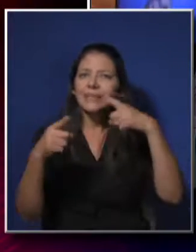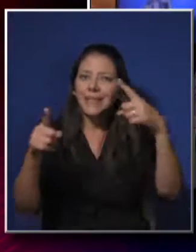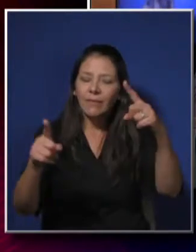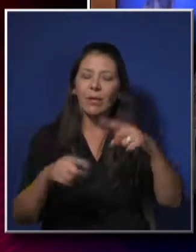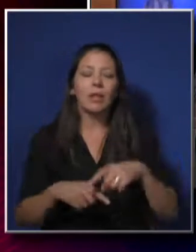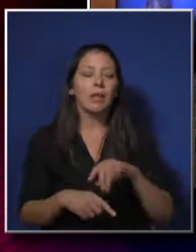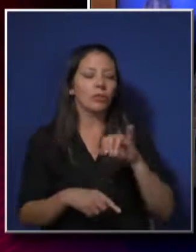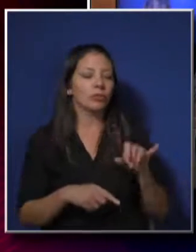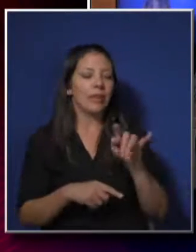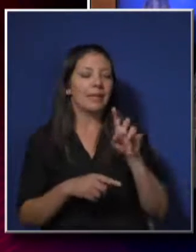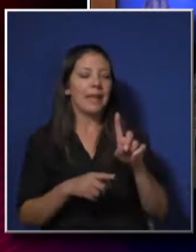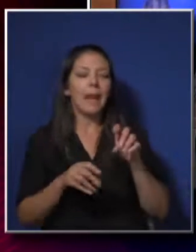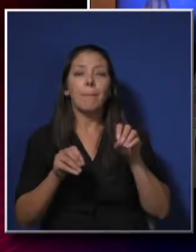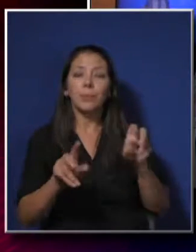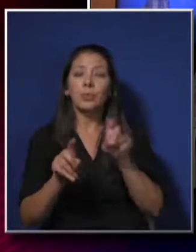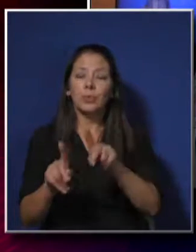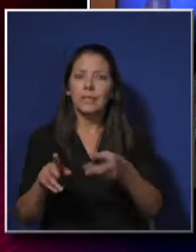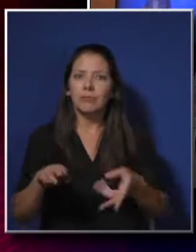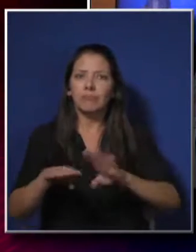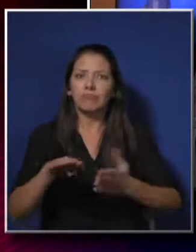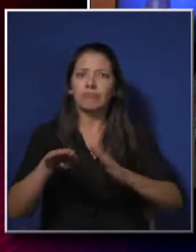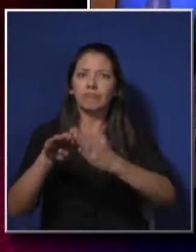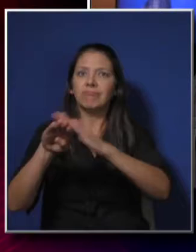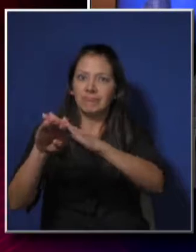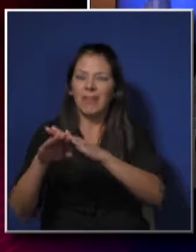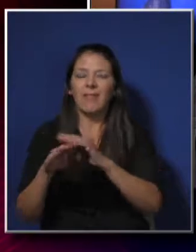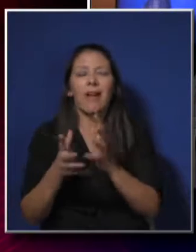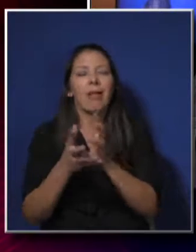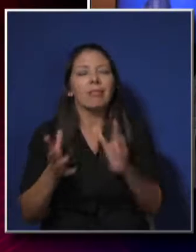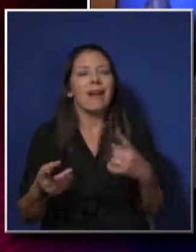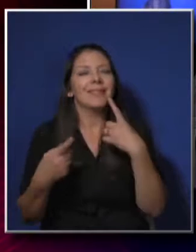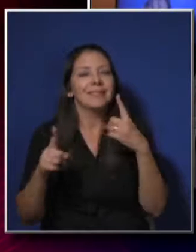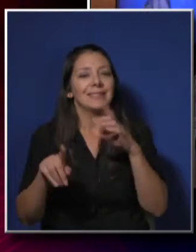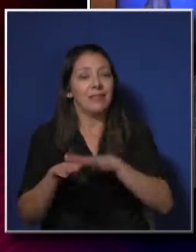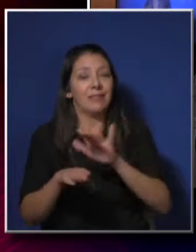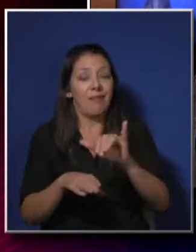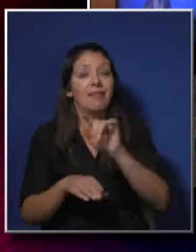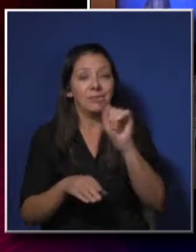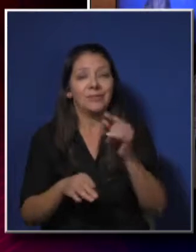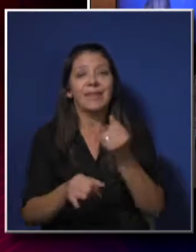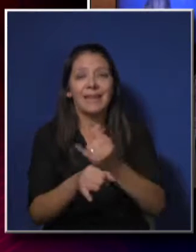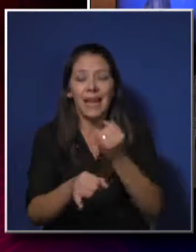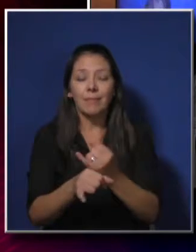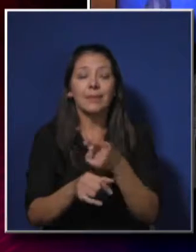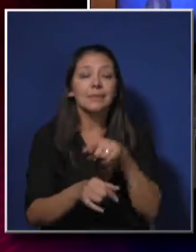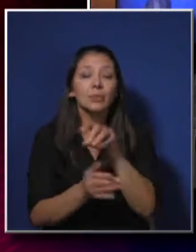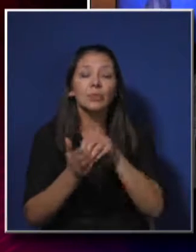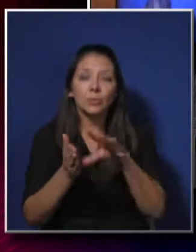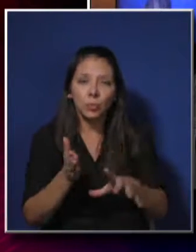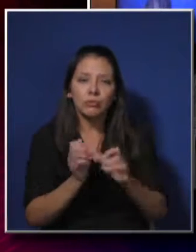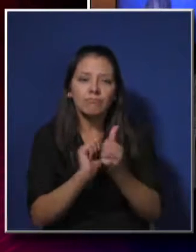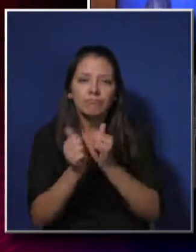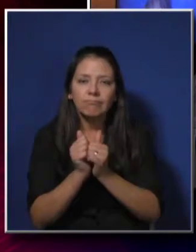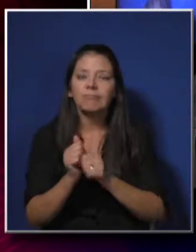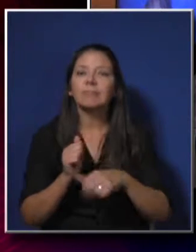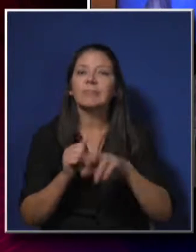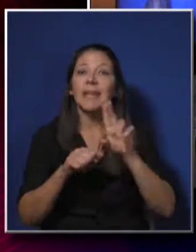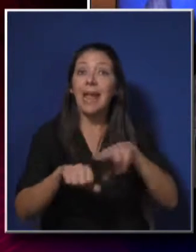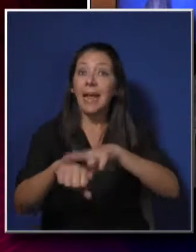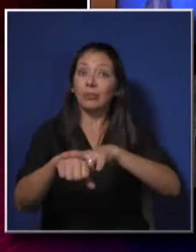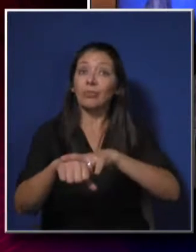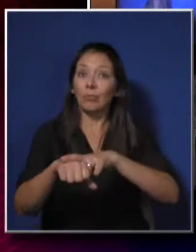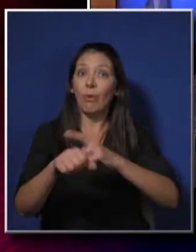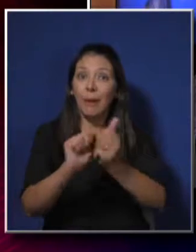students continue to increase. We've had a lot of success on that campus. Our students have competed in national and won